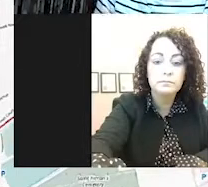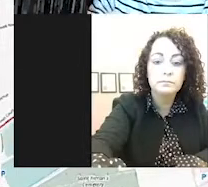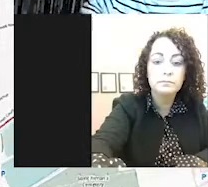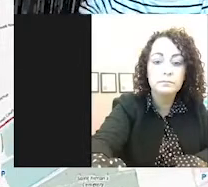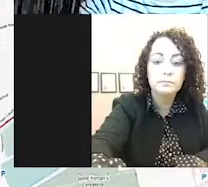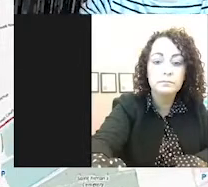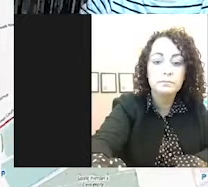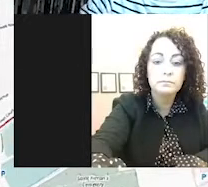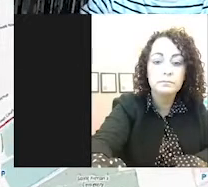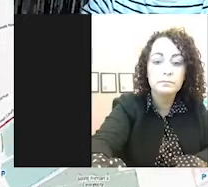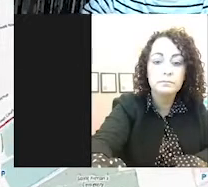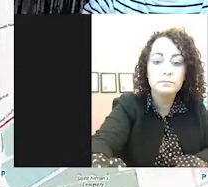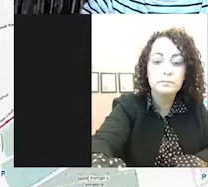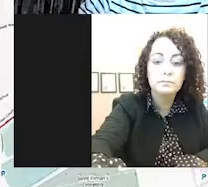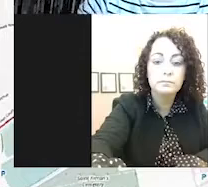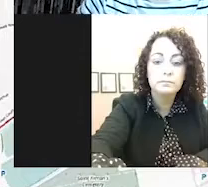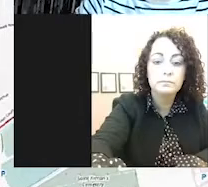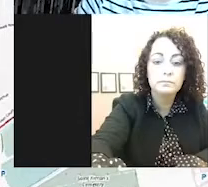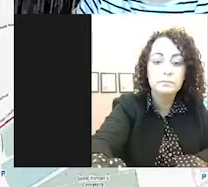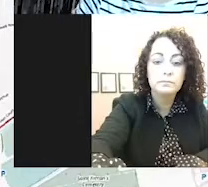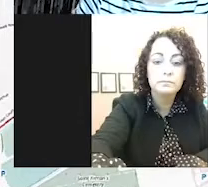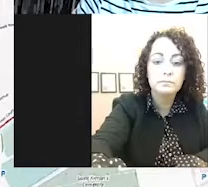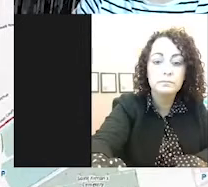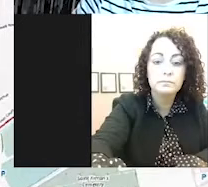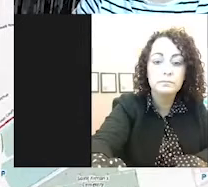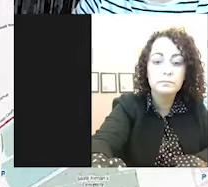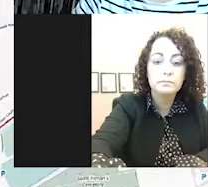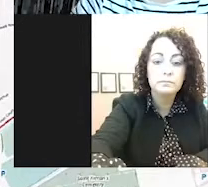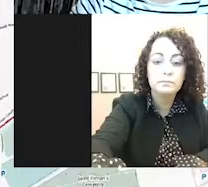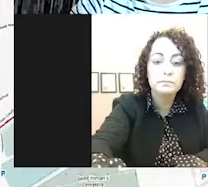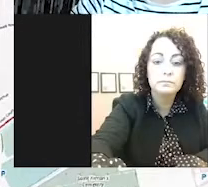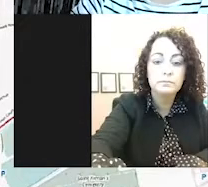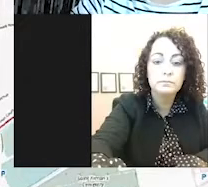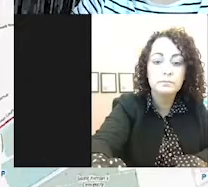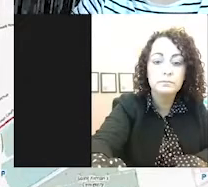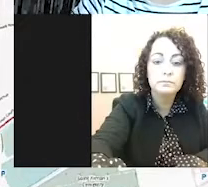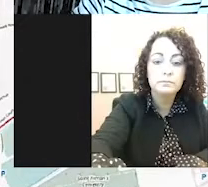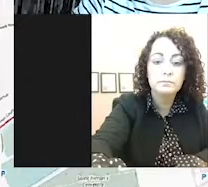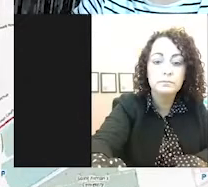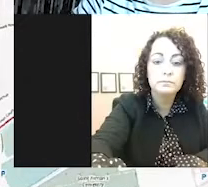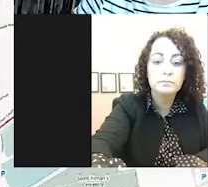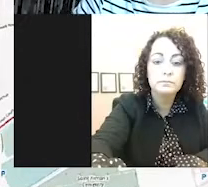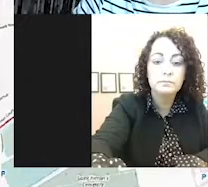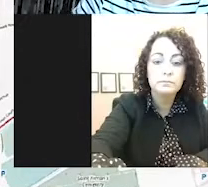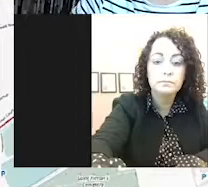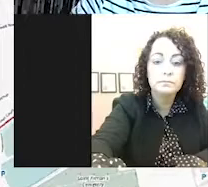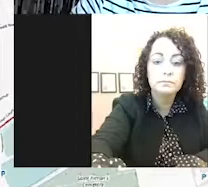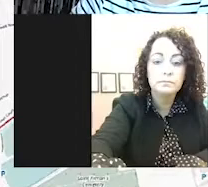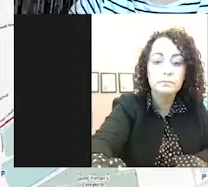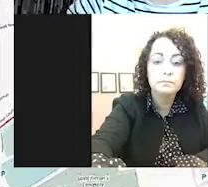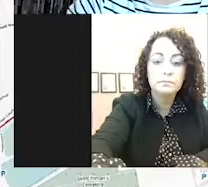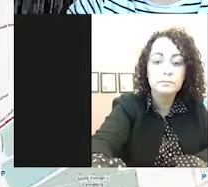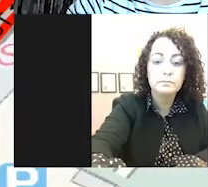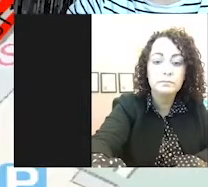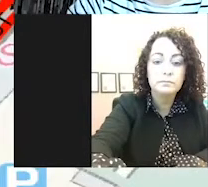at Lady Desert Bridge. So as much as possible, it'll be off-road or at a minimum with segregated cycling